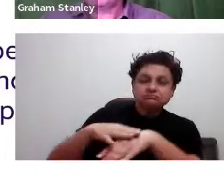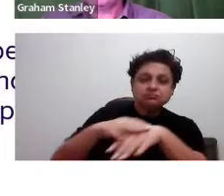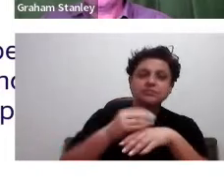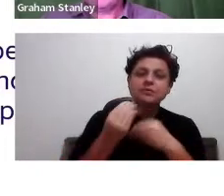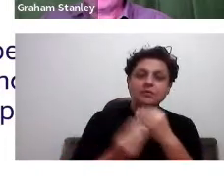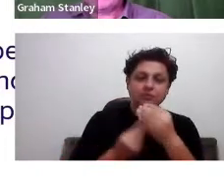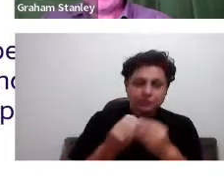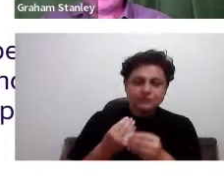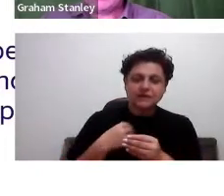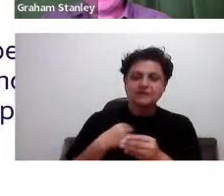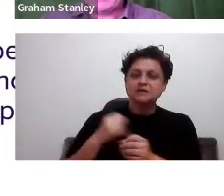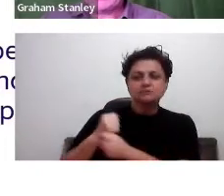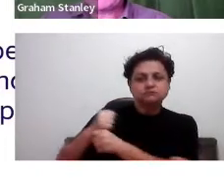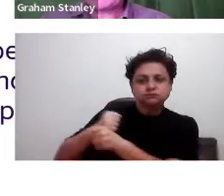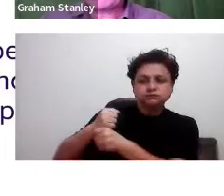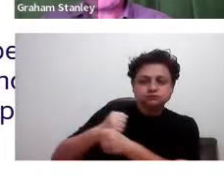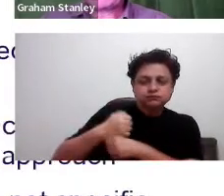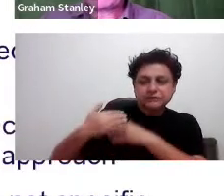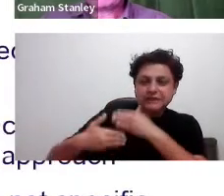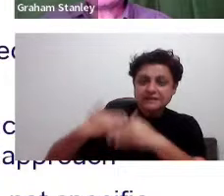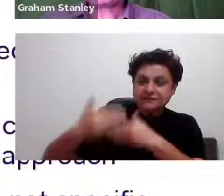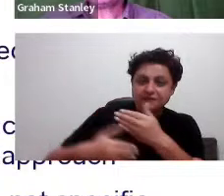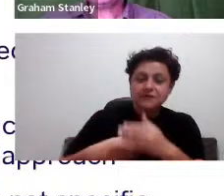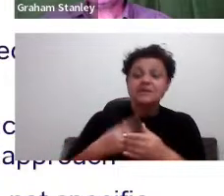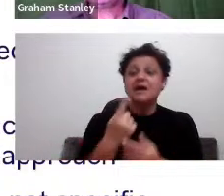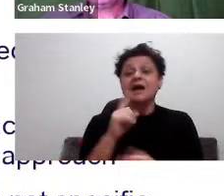after, the complete toolkit.